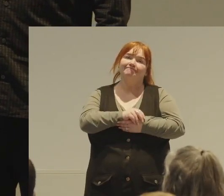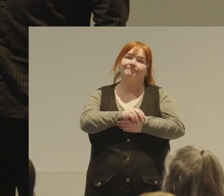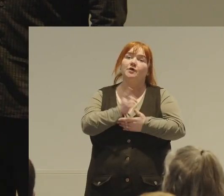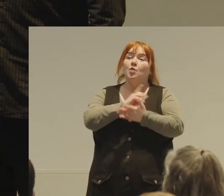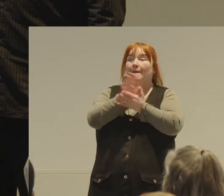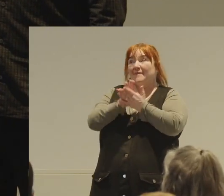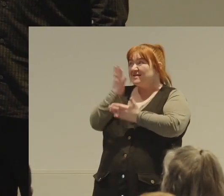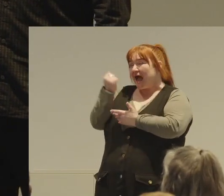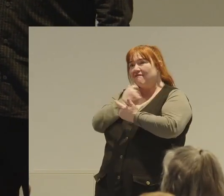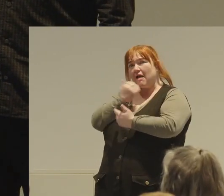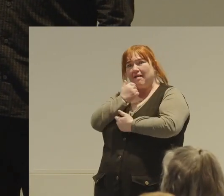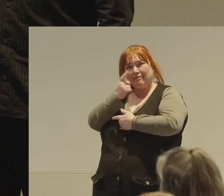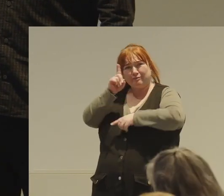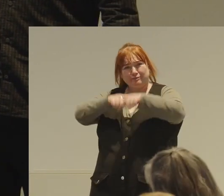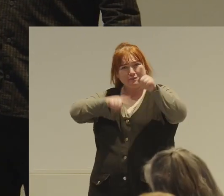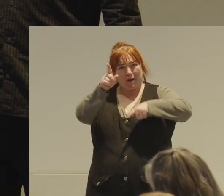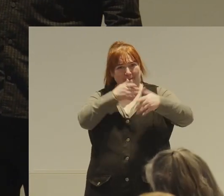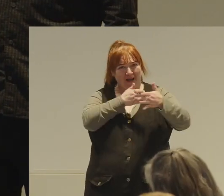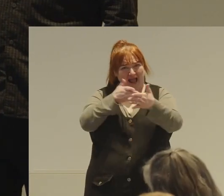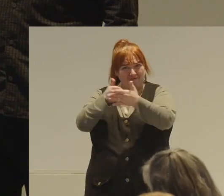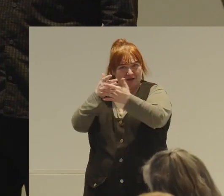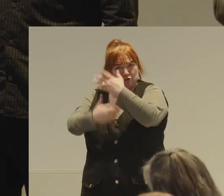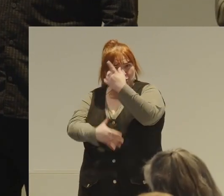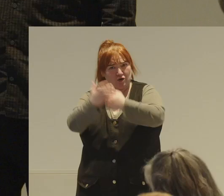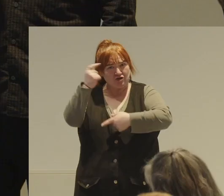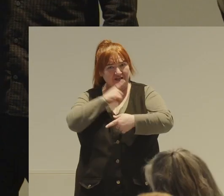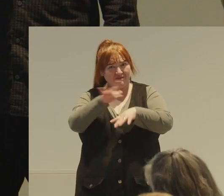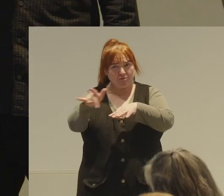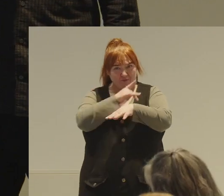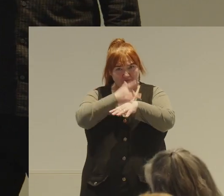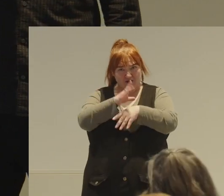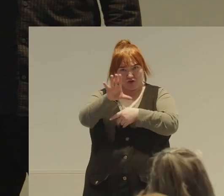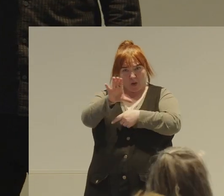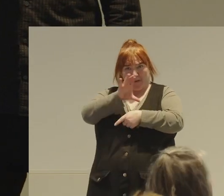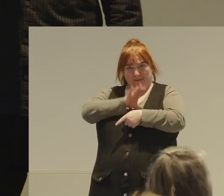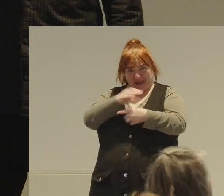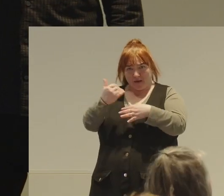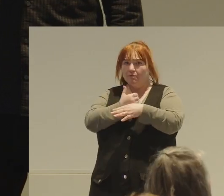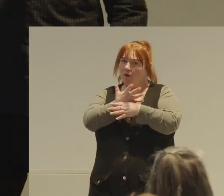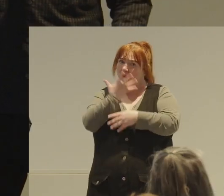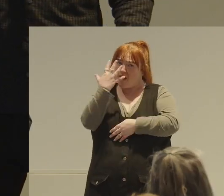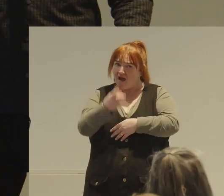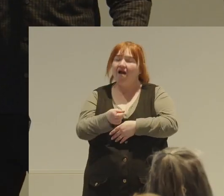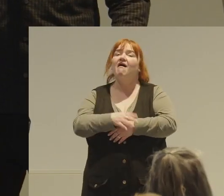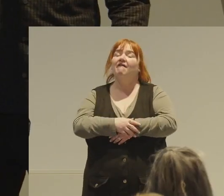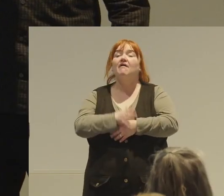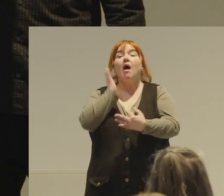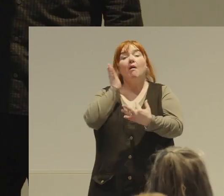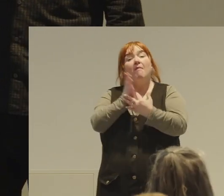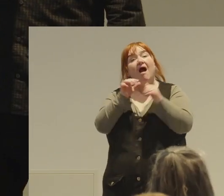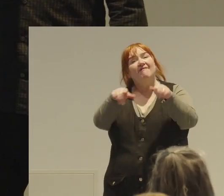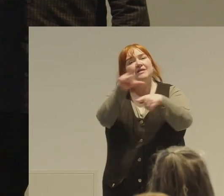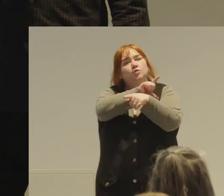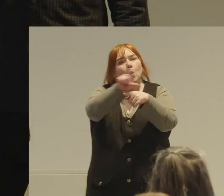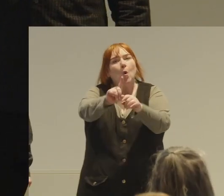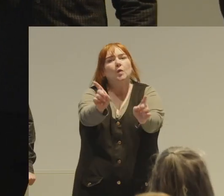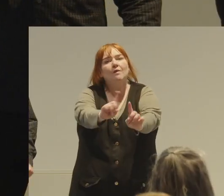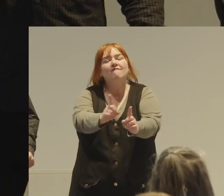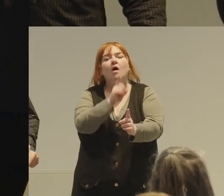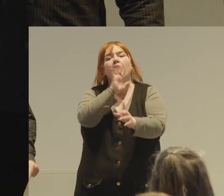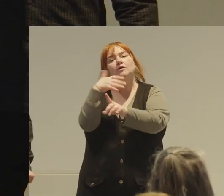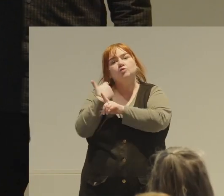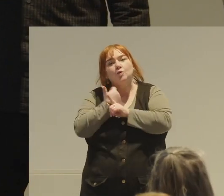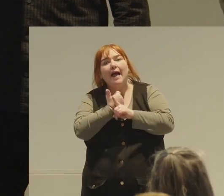multiple barriers to achieving, professional paid work. And as part of this program was to help